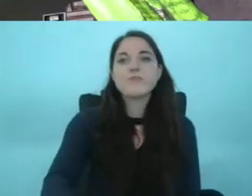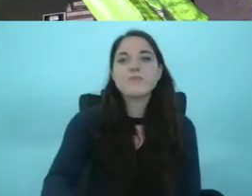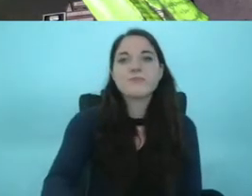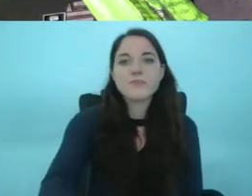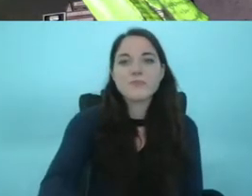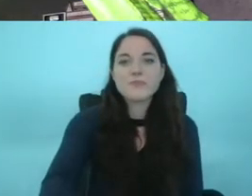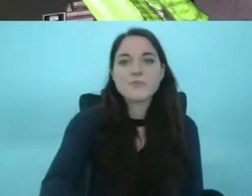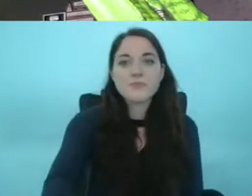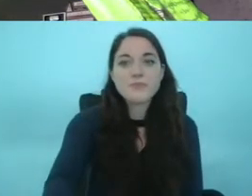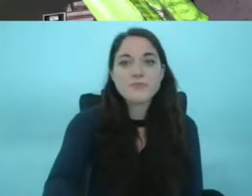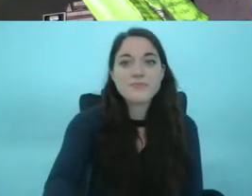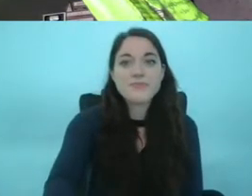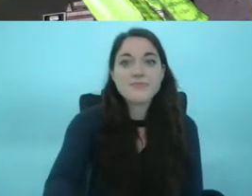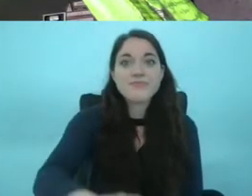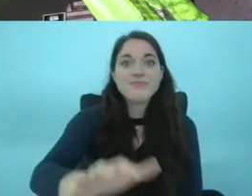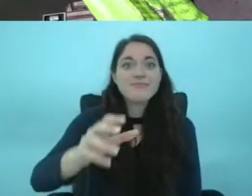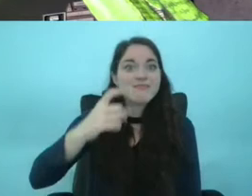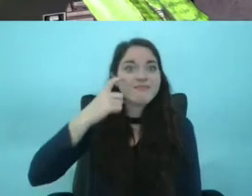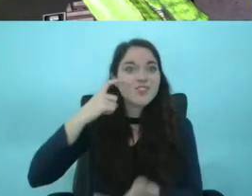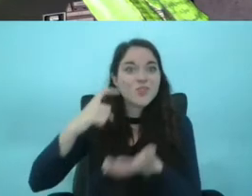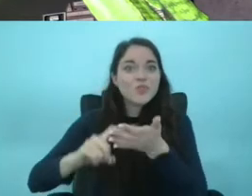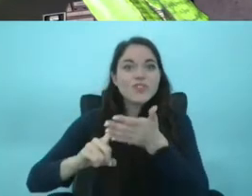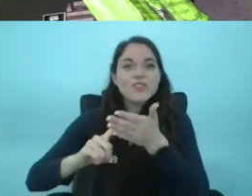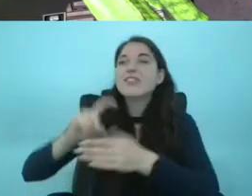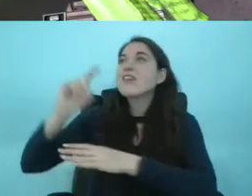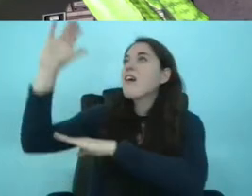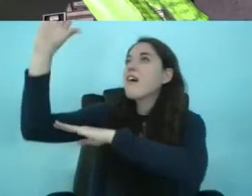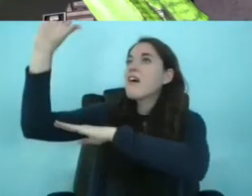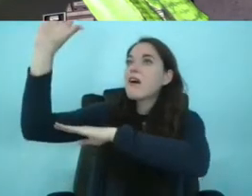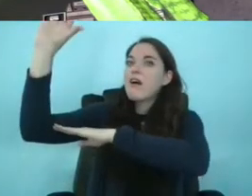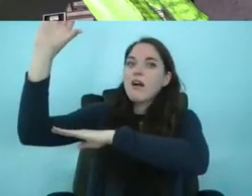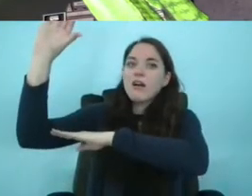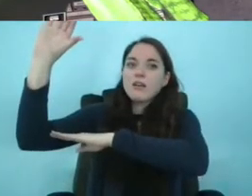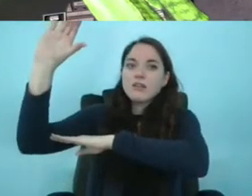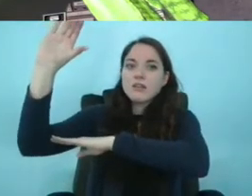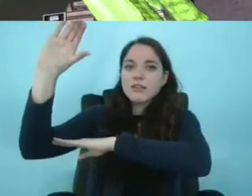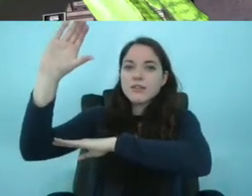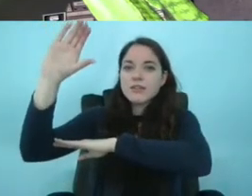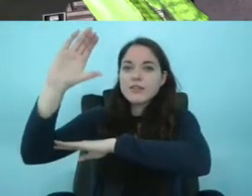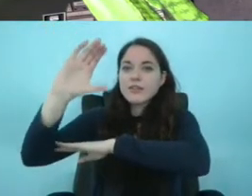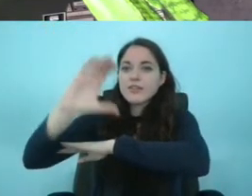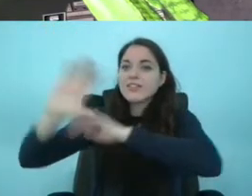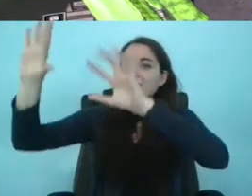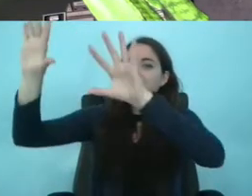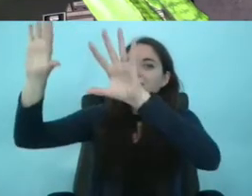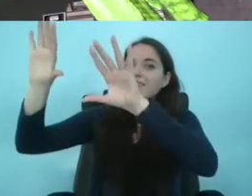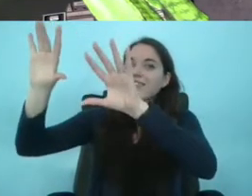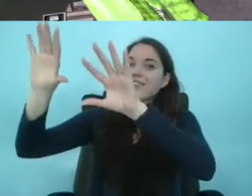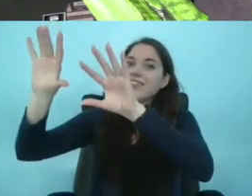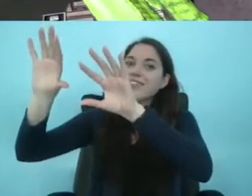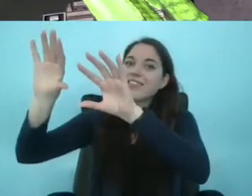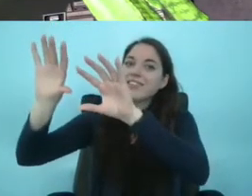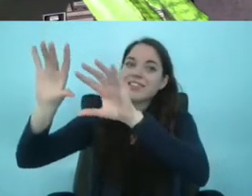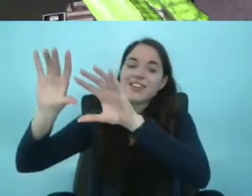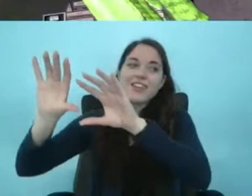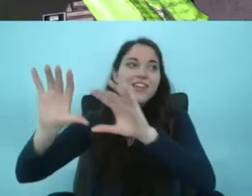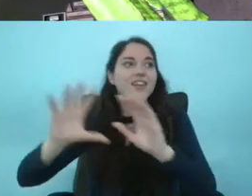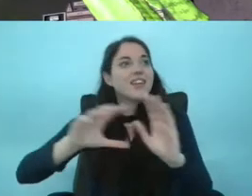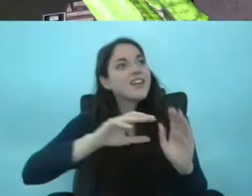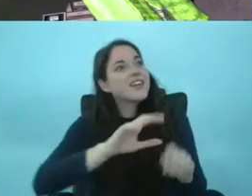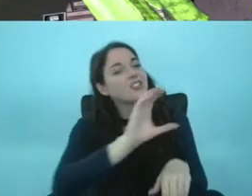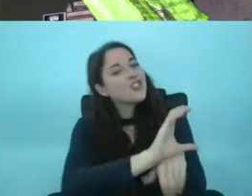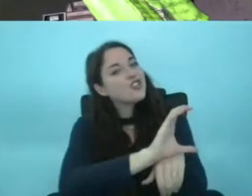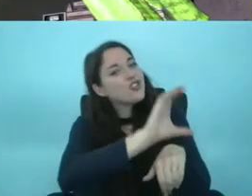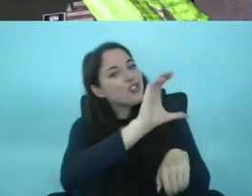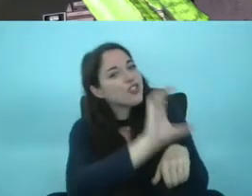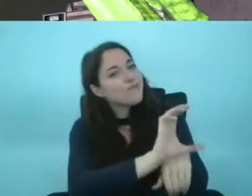if the sunset lingers while cathedral bells peal and the